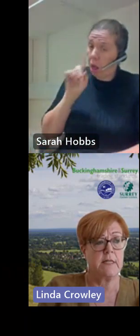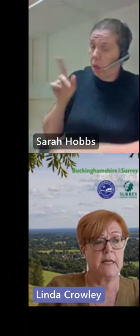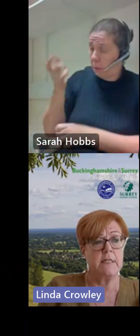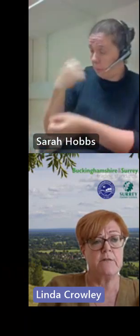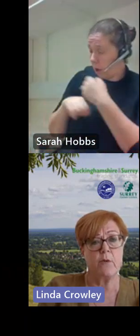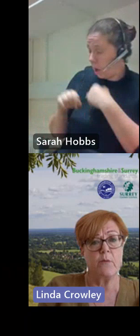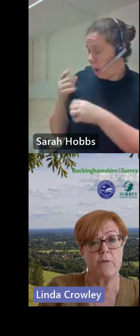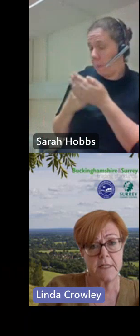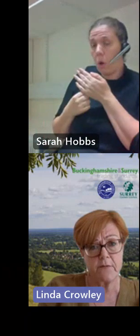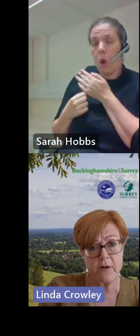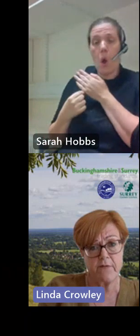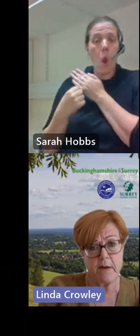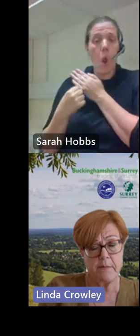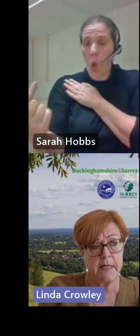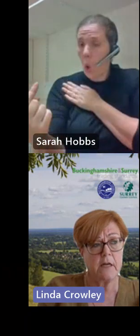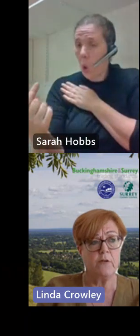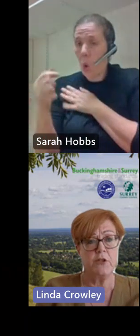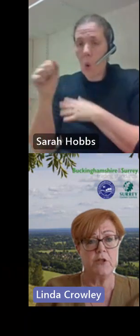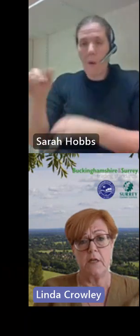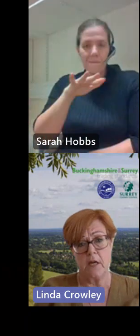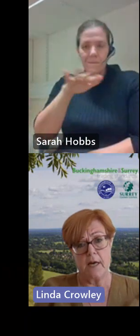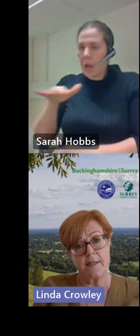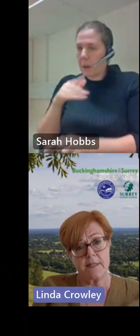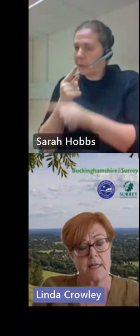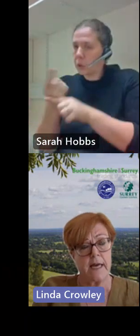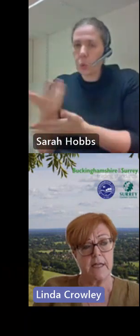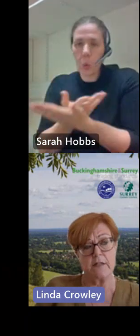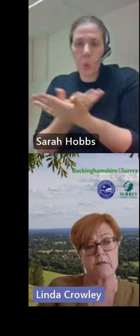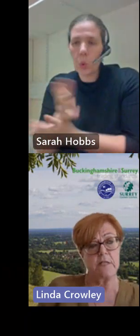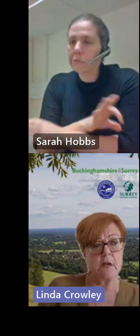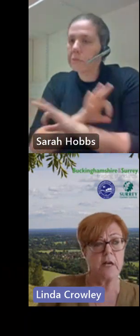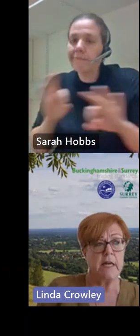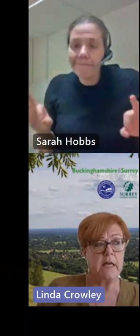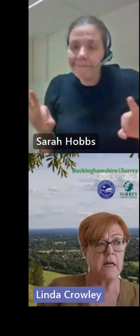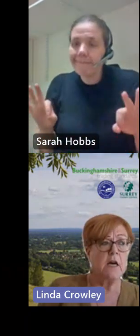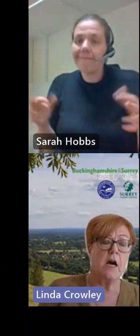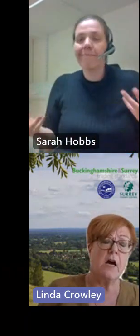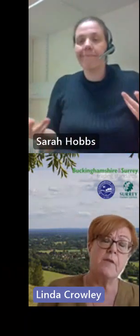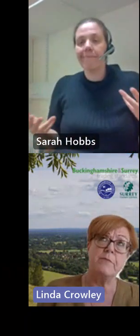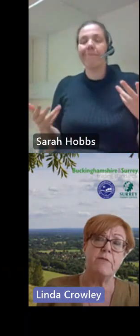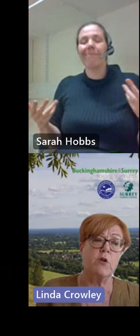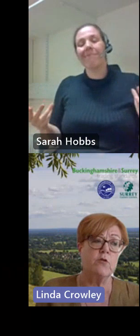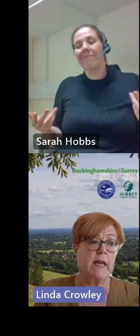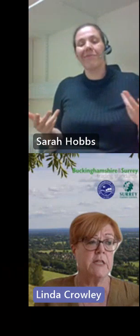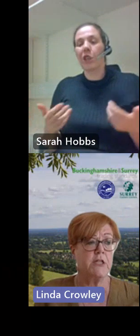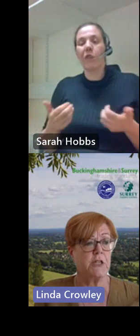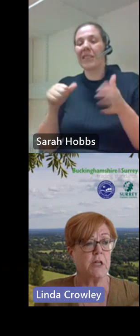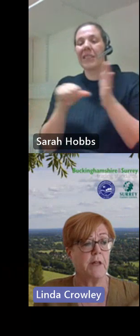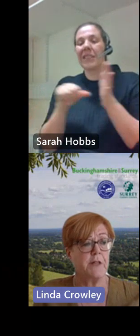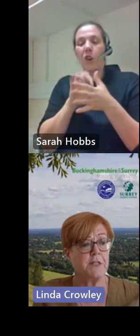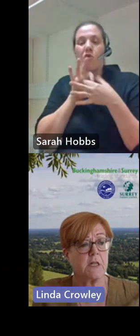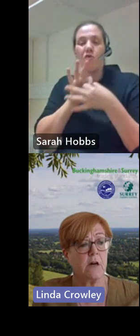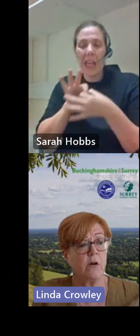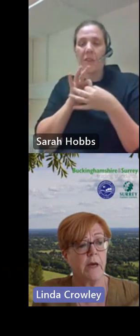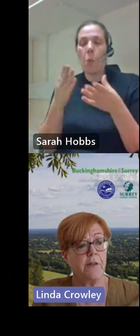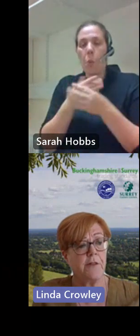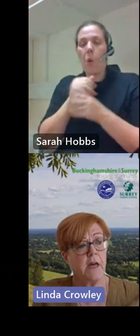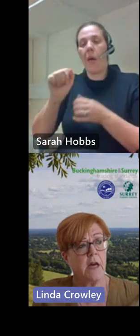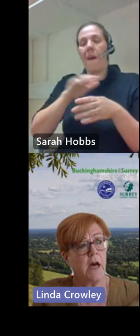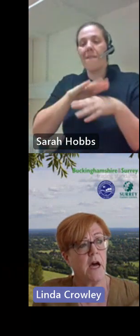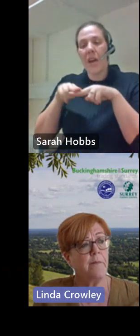socially isolated from the rest of her family, who she, as I say, had a slightly difficult relationship with to